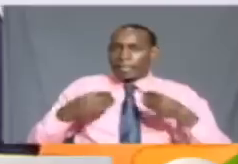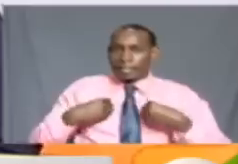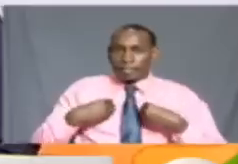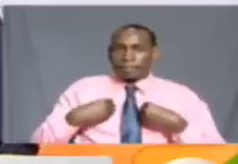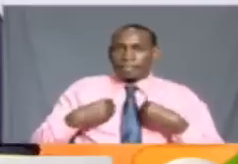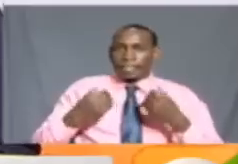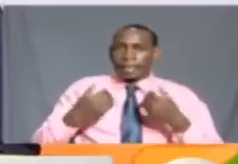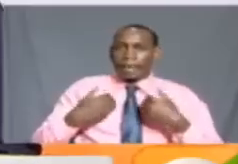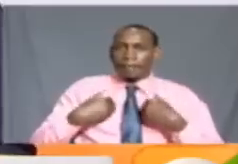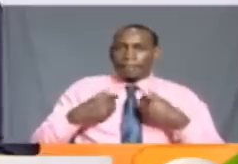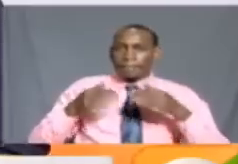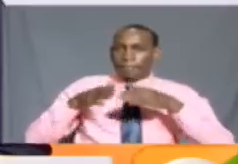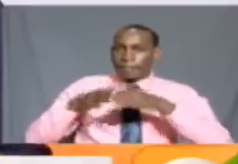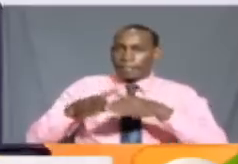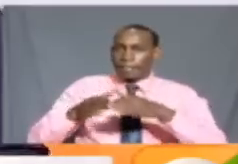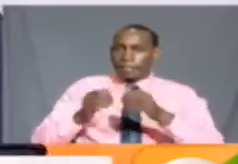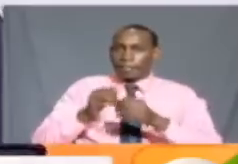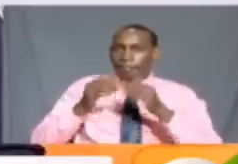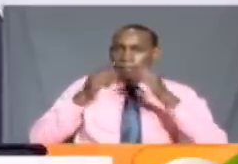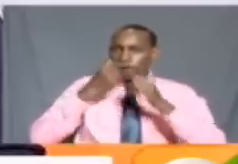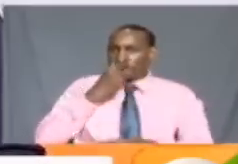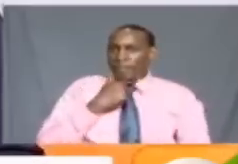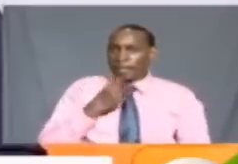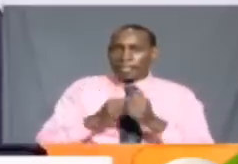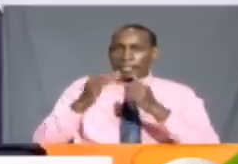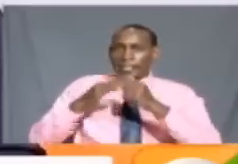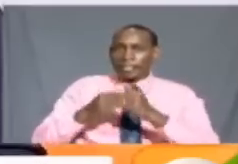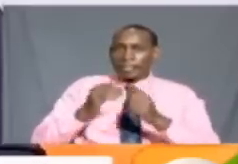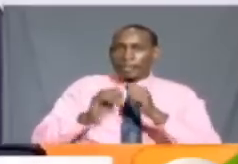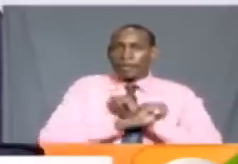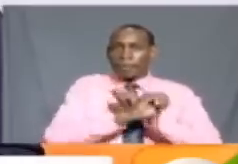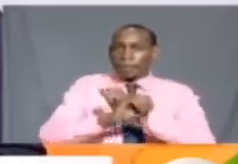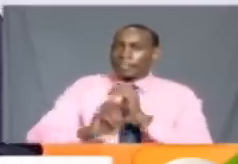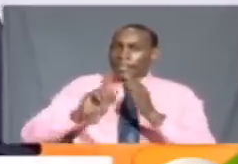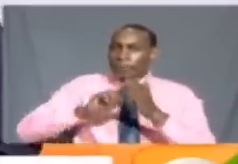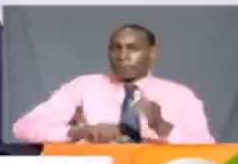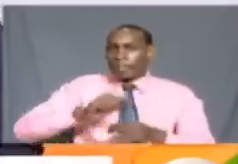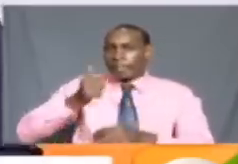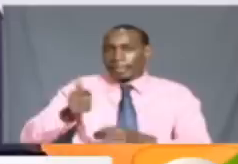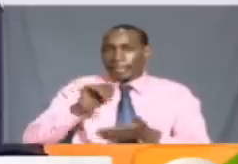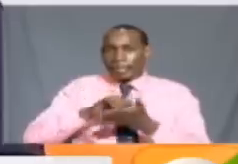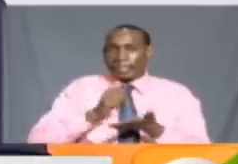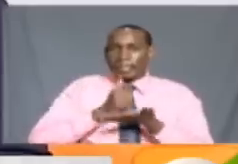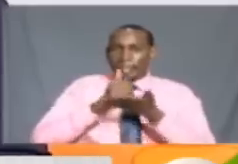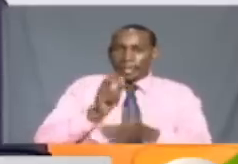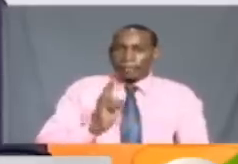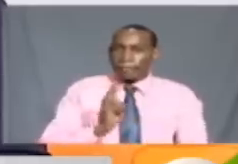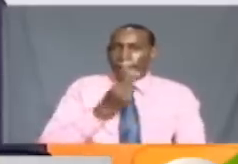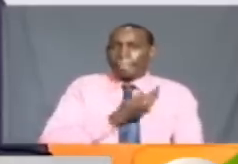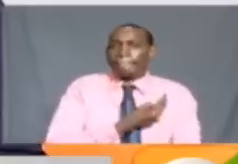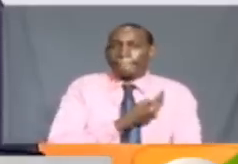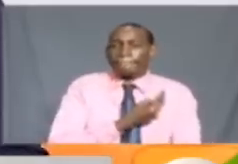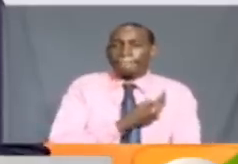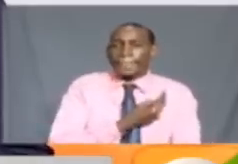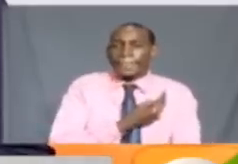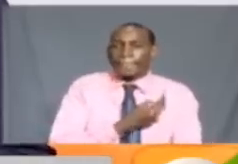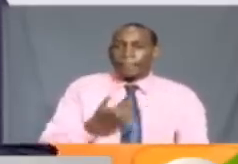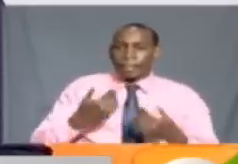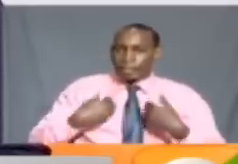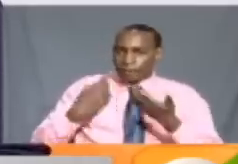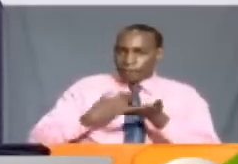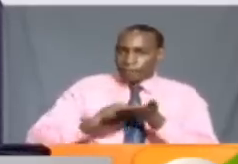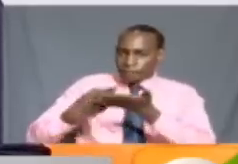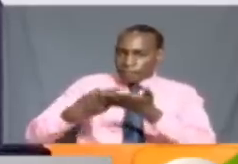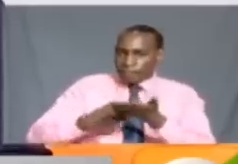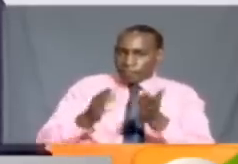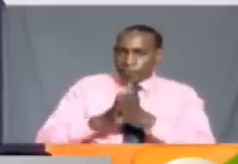age of 18, what else are we shielding them from? And that is that. Then that helps us to have a discussion with